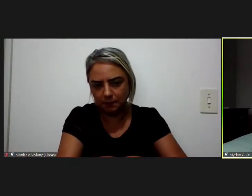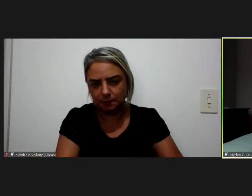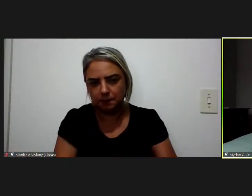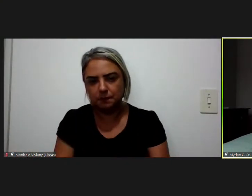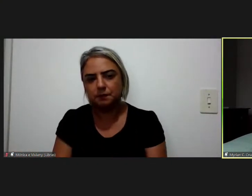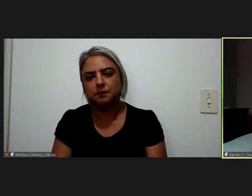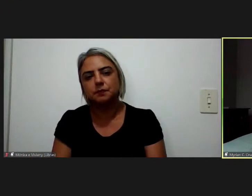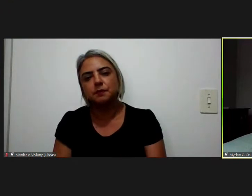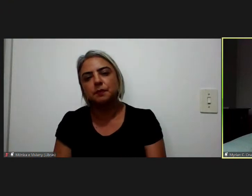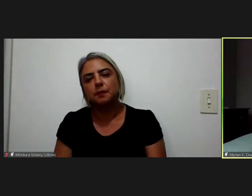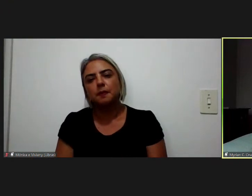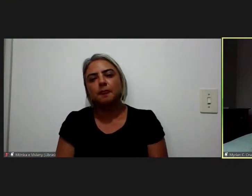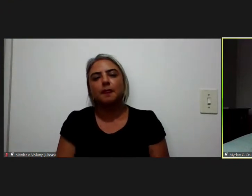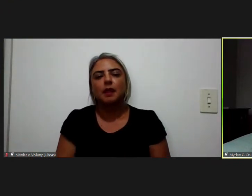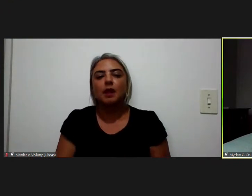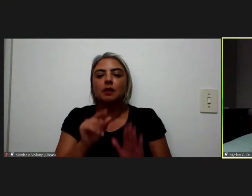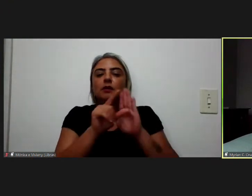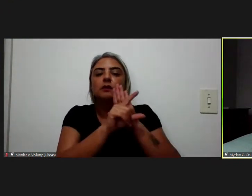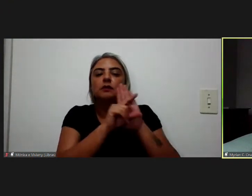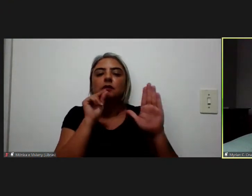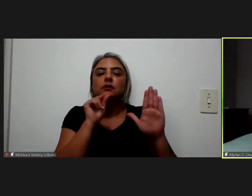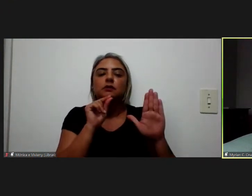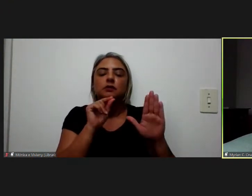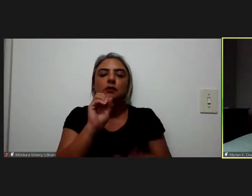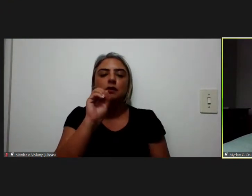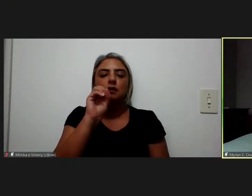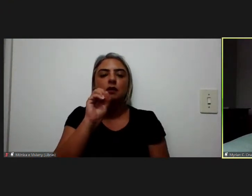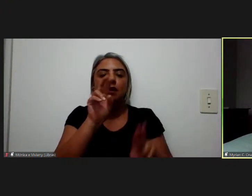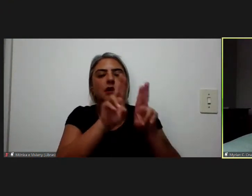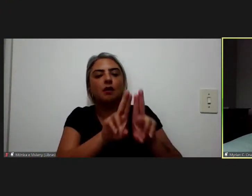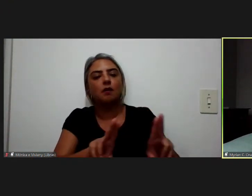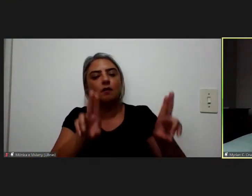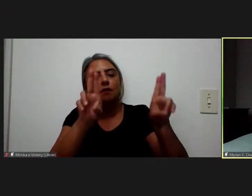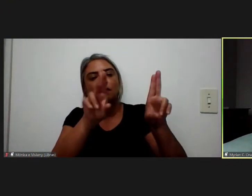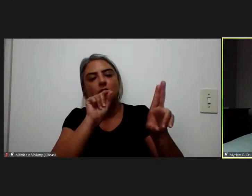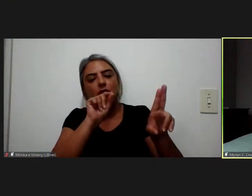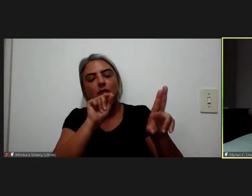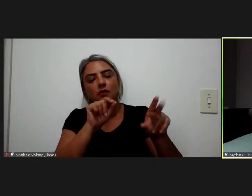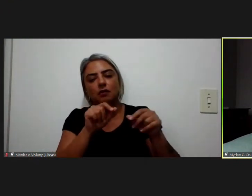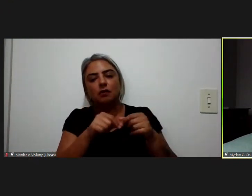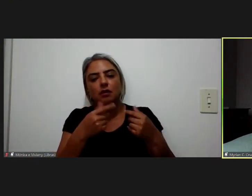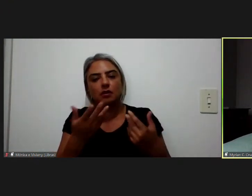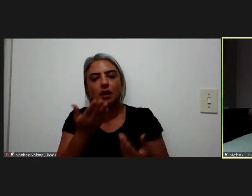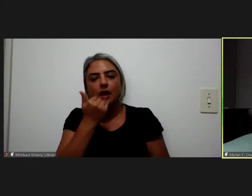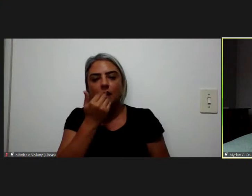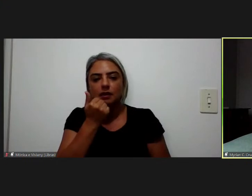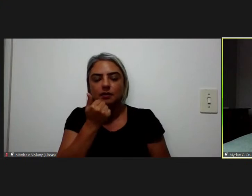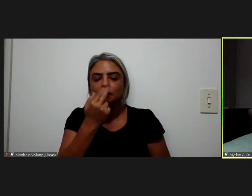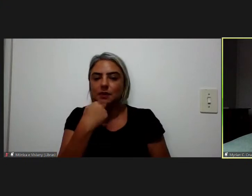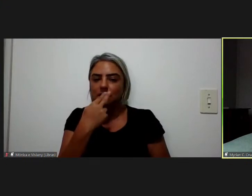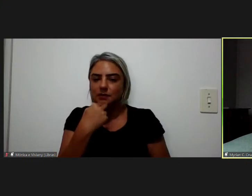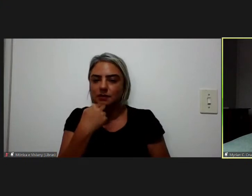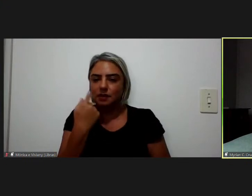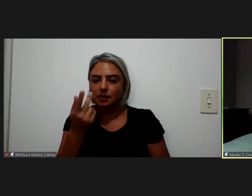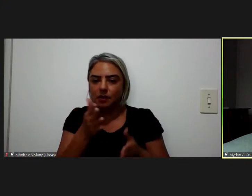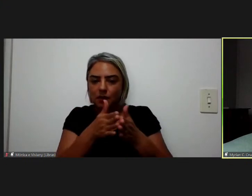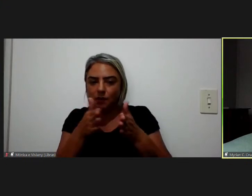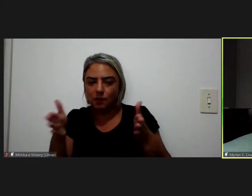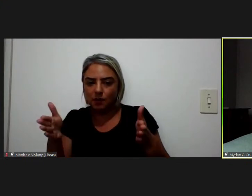the situation. Now, the highlights given by the UN to establish the